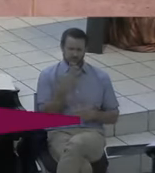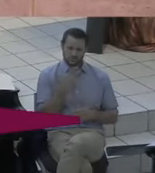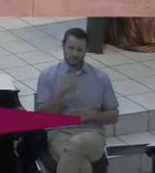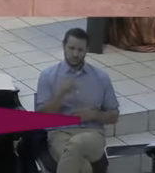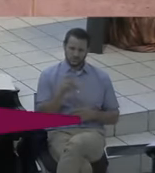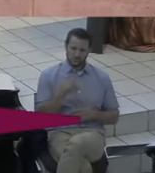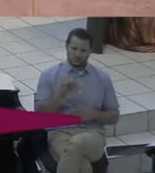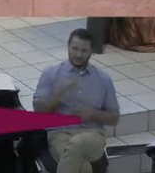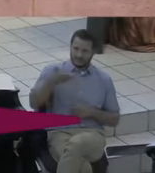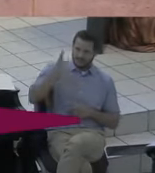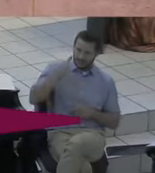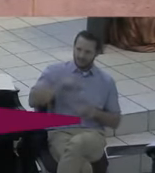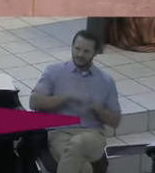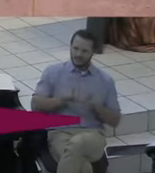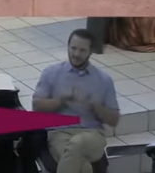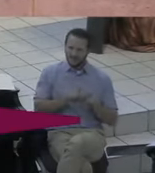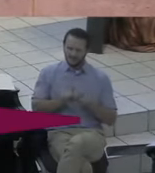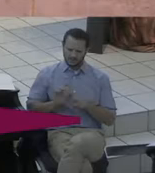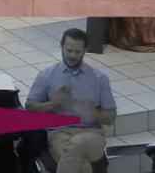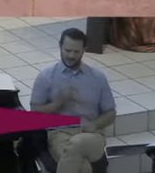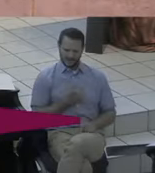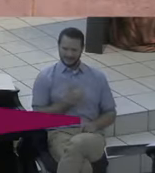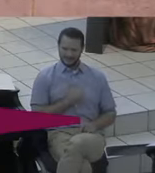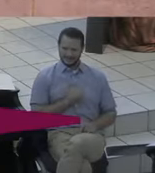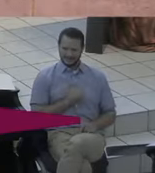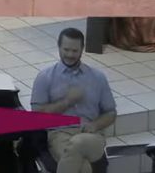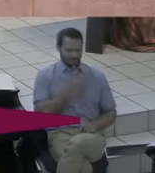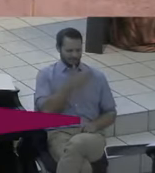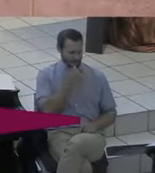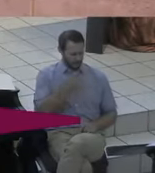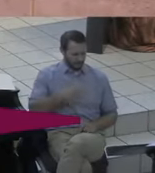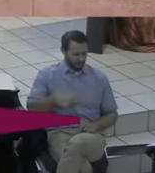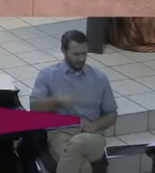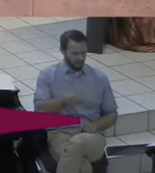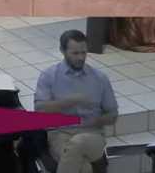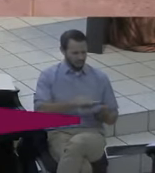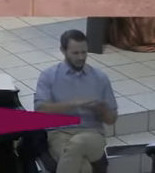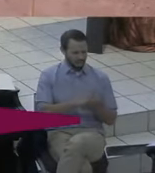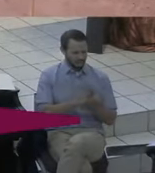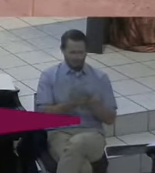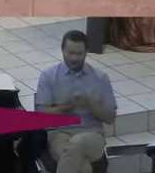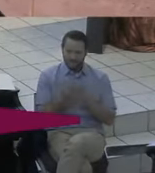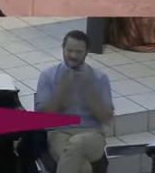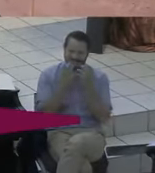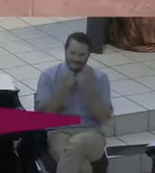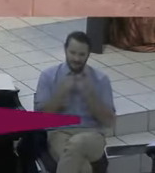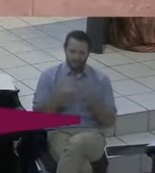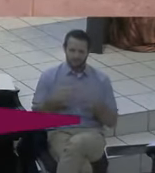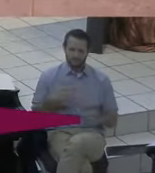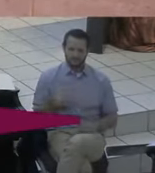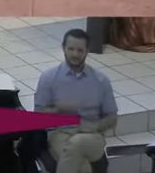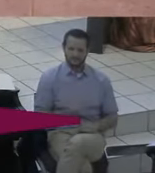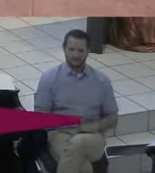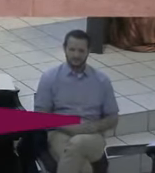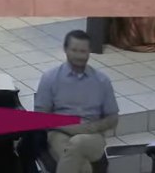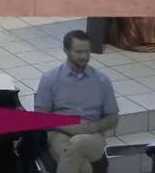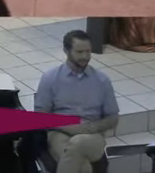our own selves, because you have become very dear to us.